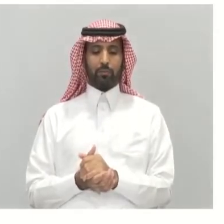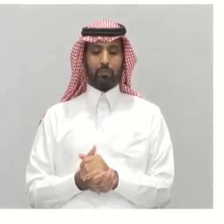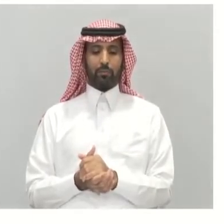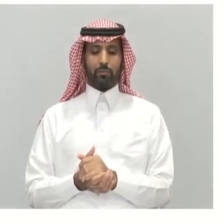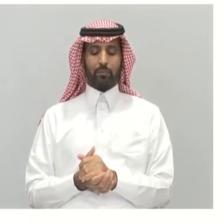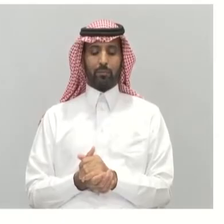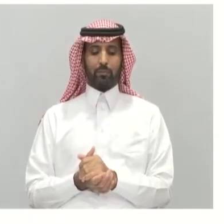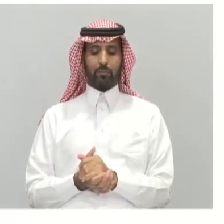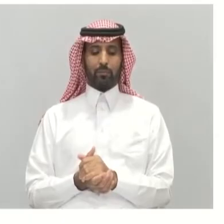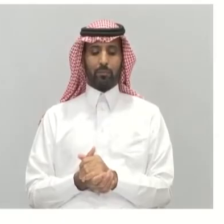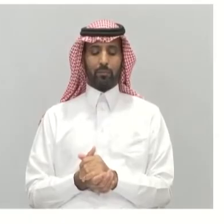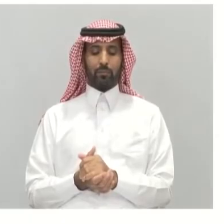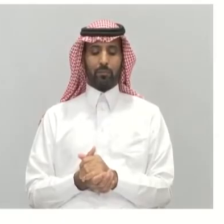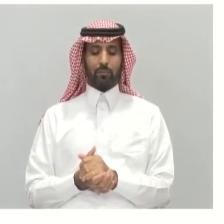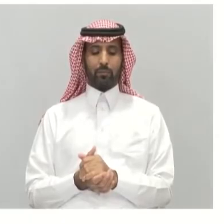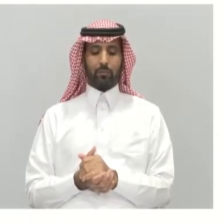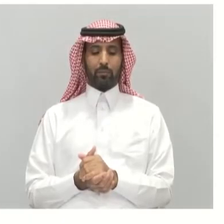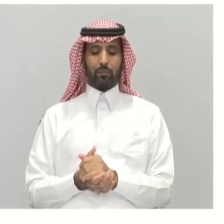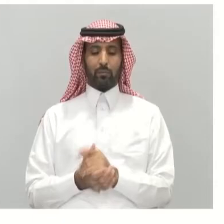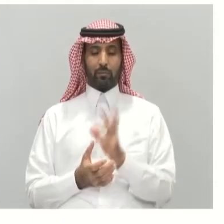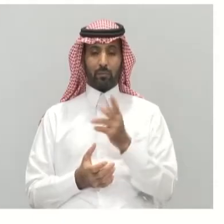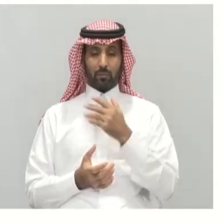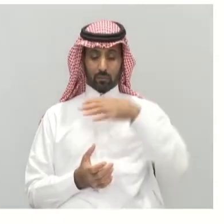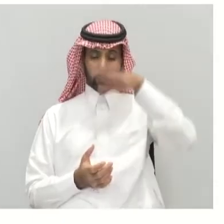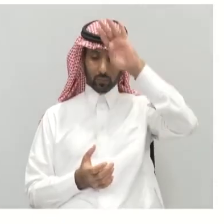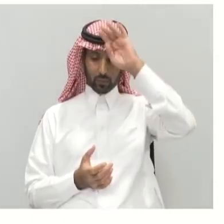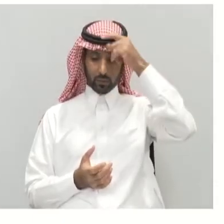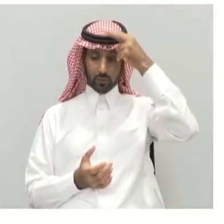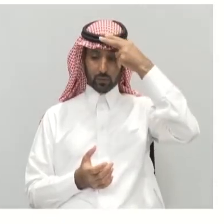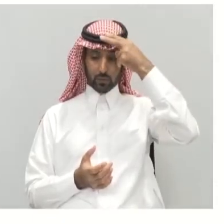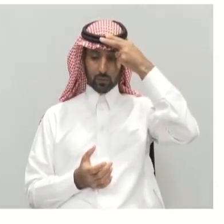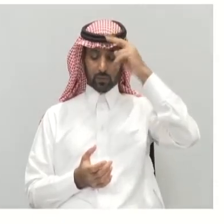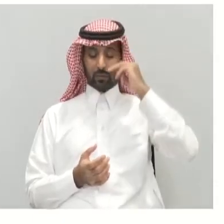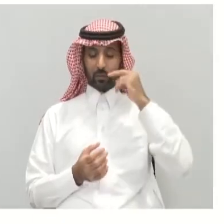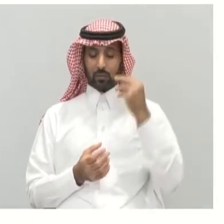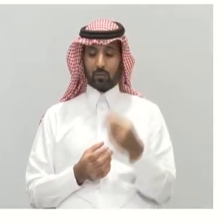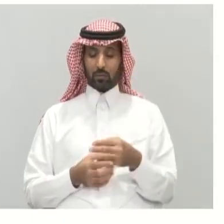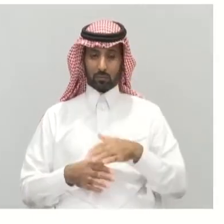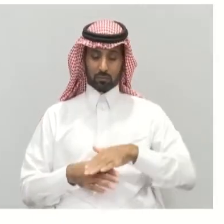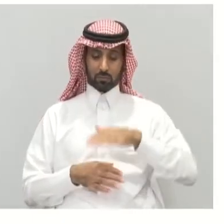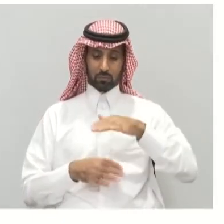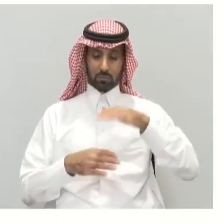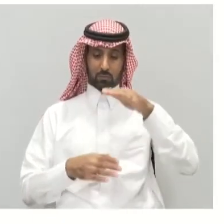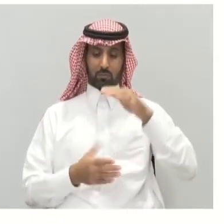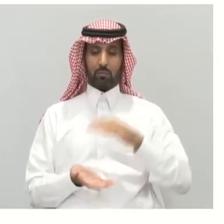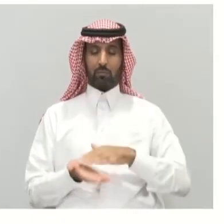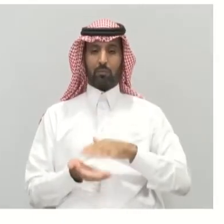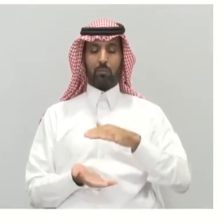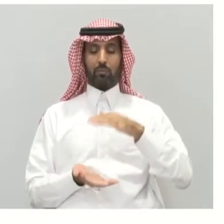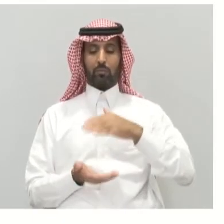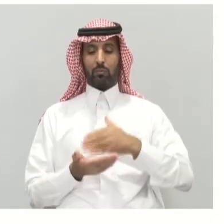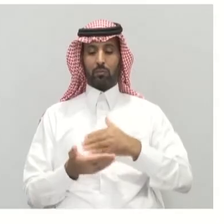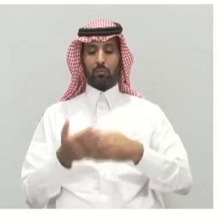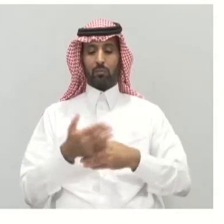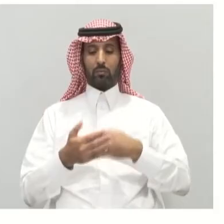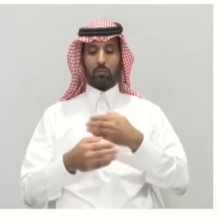founded the kingdom? The kingdom of Saudi Arabia was founded in 1932, also a fact,